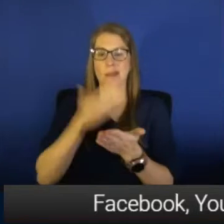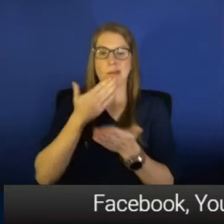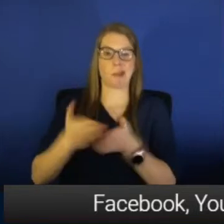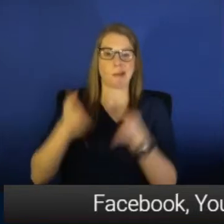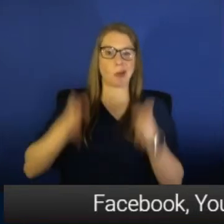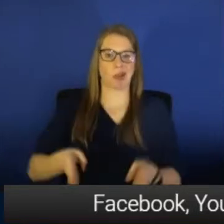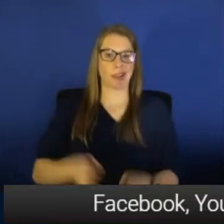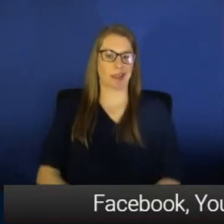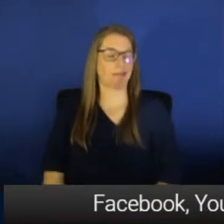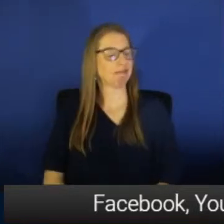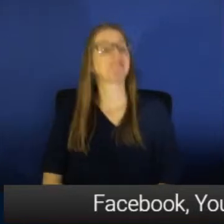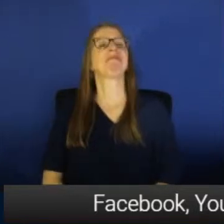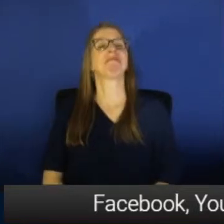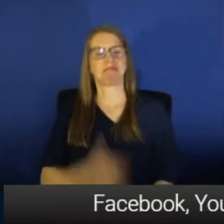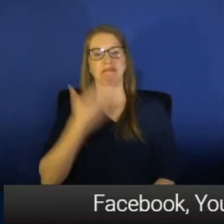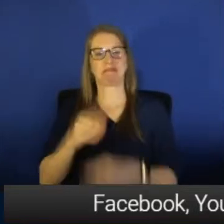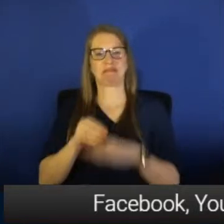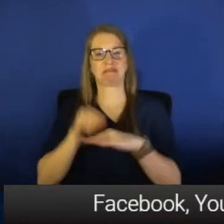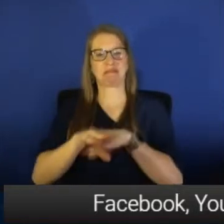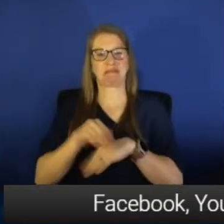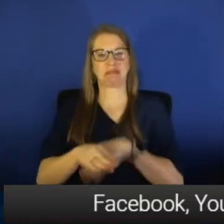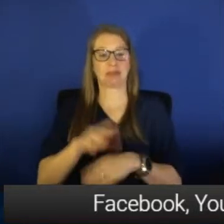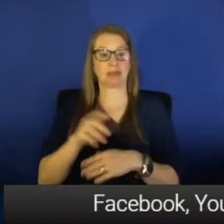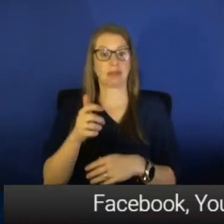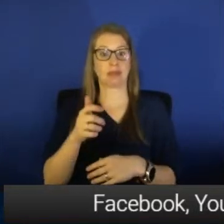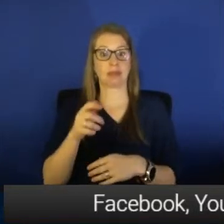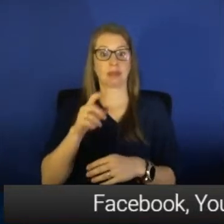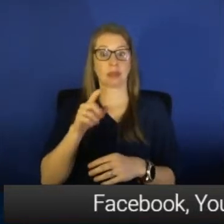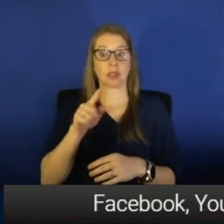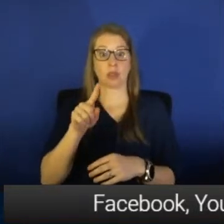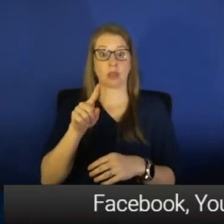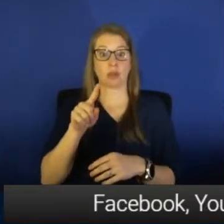very good advice. Real quick, do we have any reporter questions on the line?